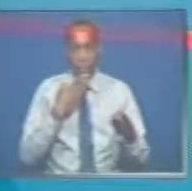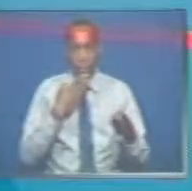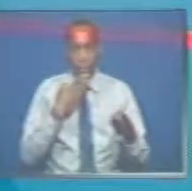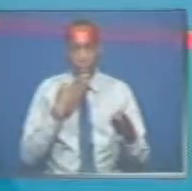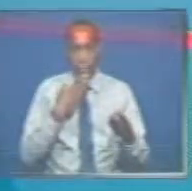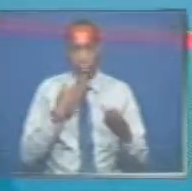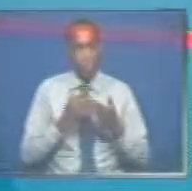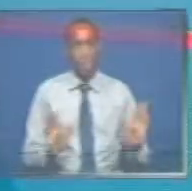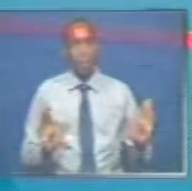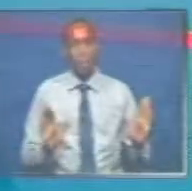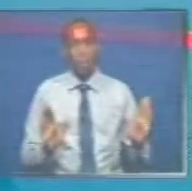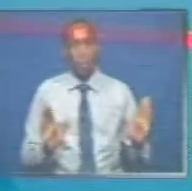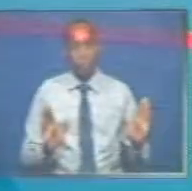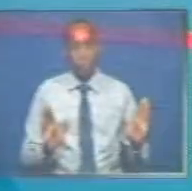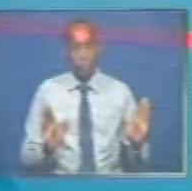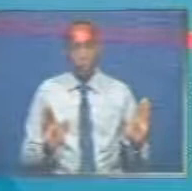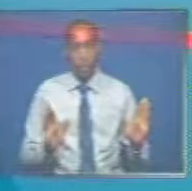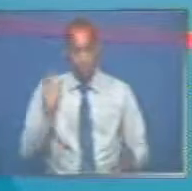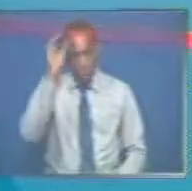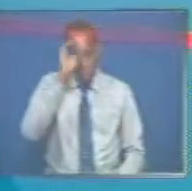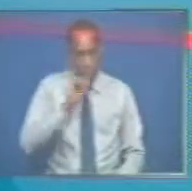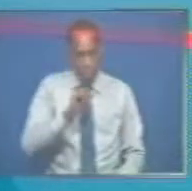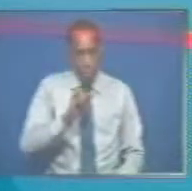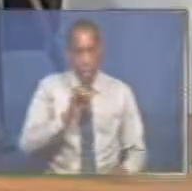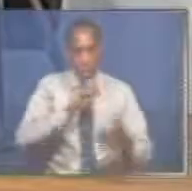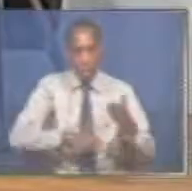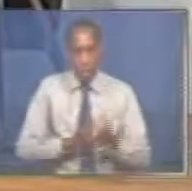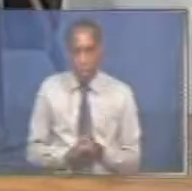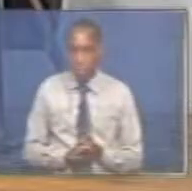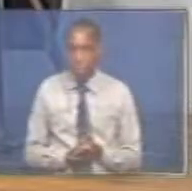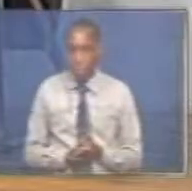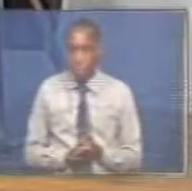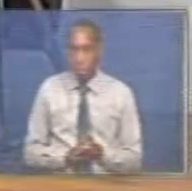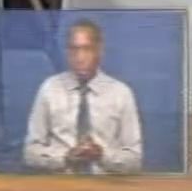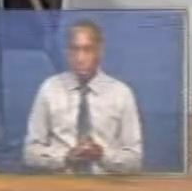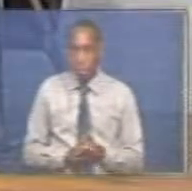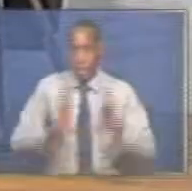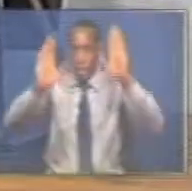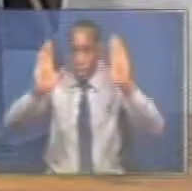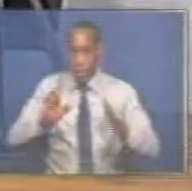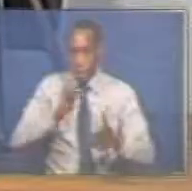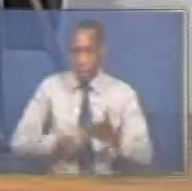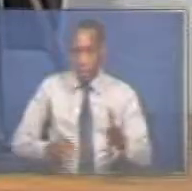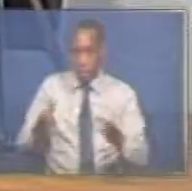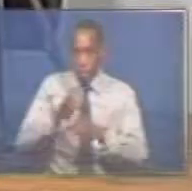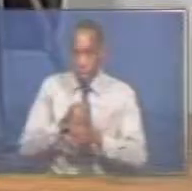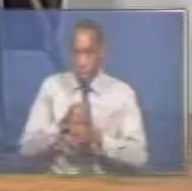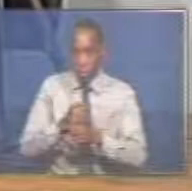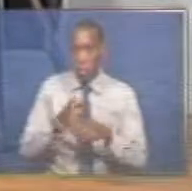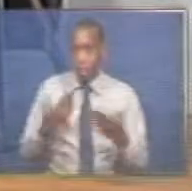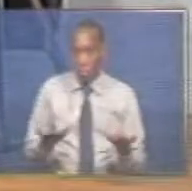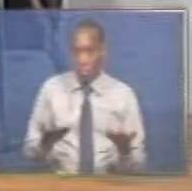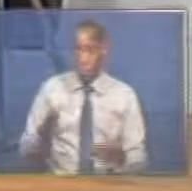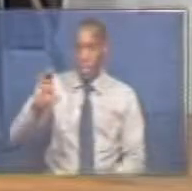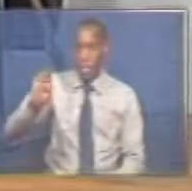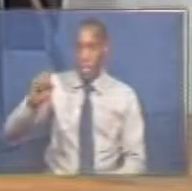it. So what would you say to that? Okay, it goes down to organizations, eh? Uh-huh. Because if you look at English Premier